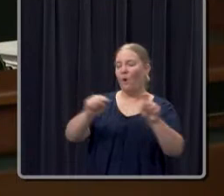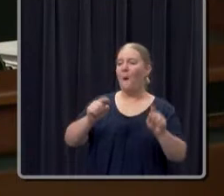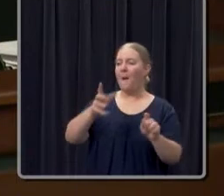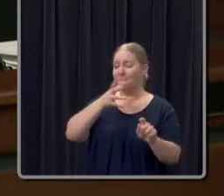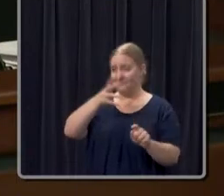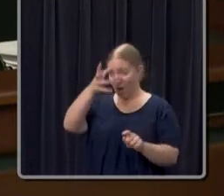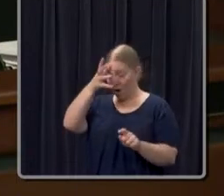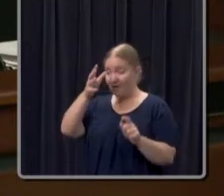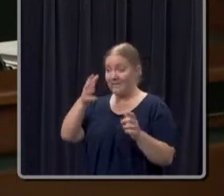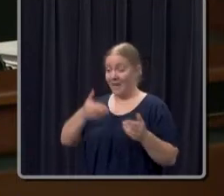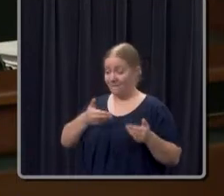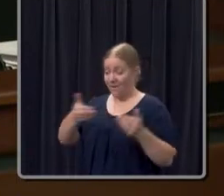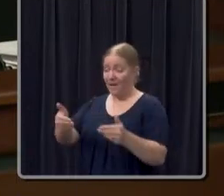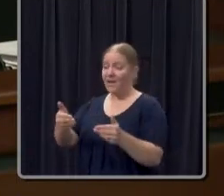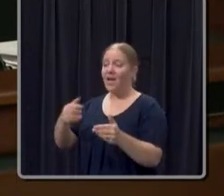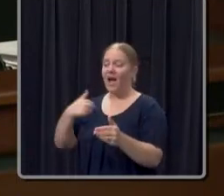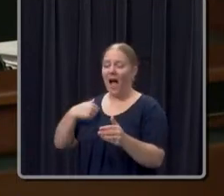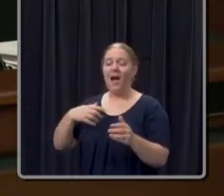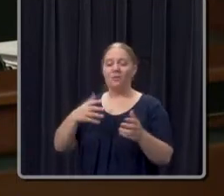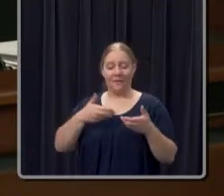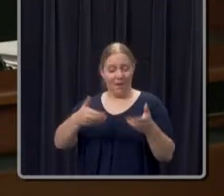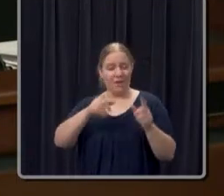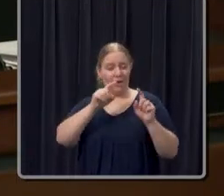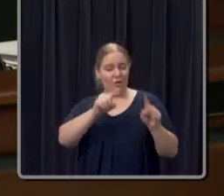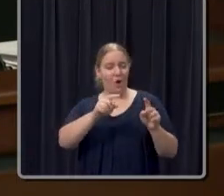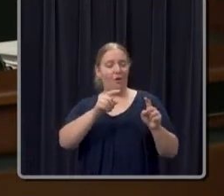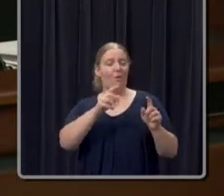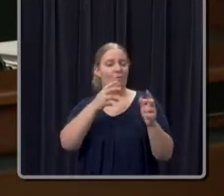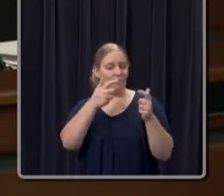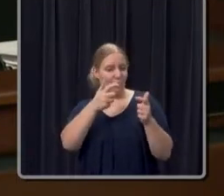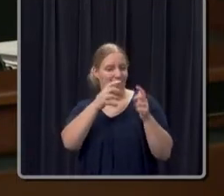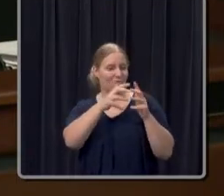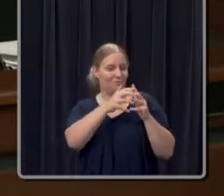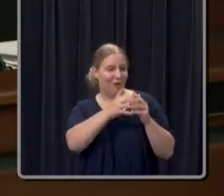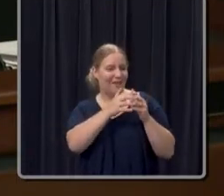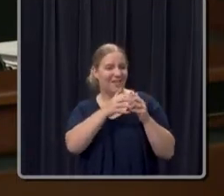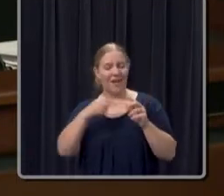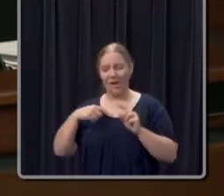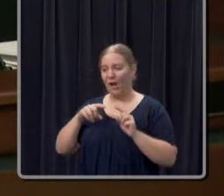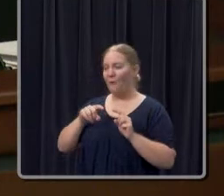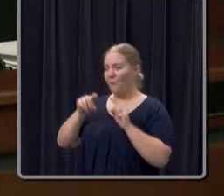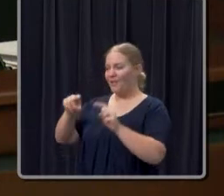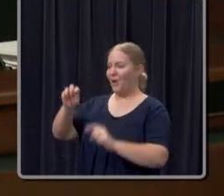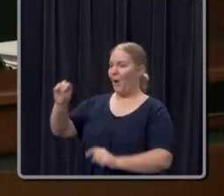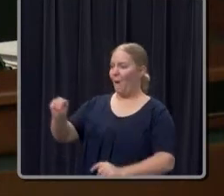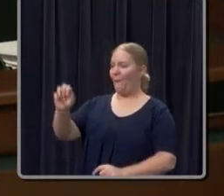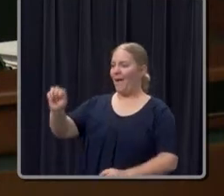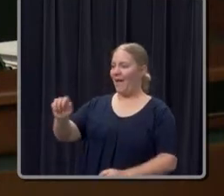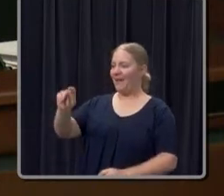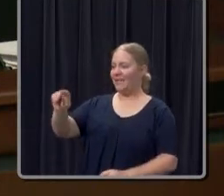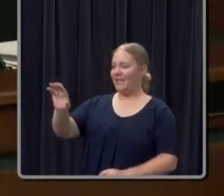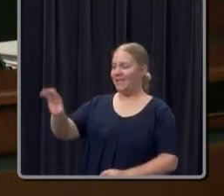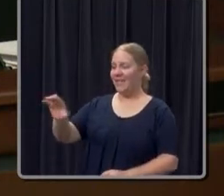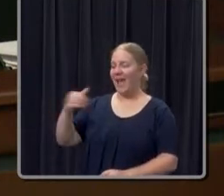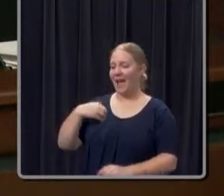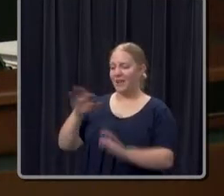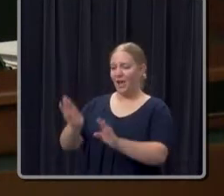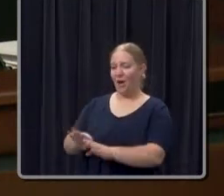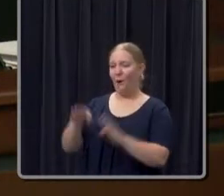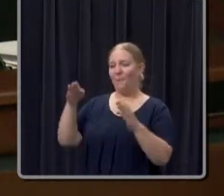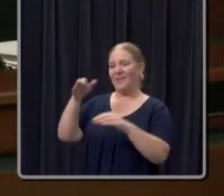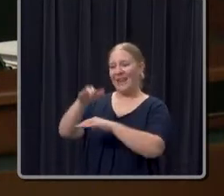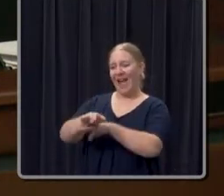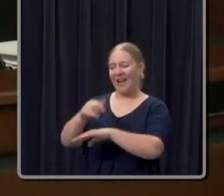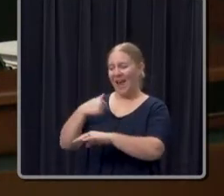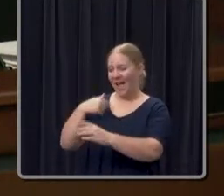who've invited me, I was invited to go watch wrestling. So I got to go watch some wrestling. And I went to the OATC. They had an open night. And there